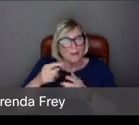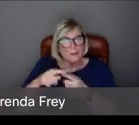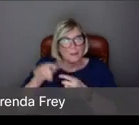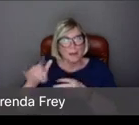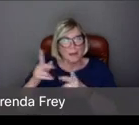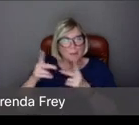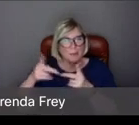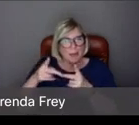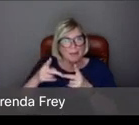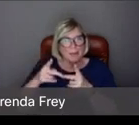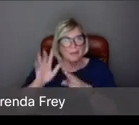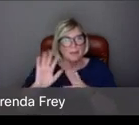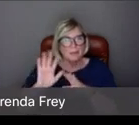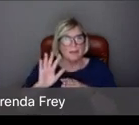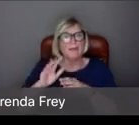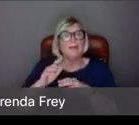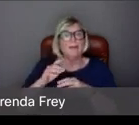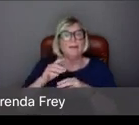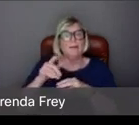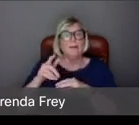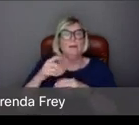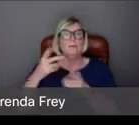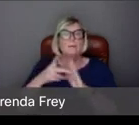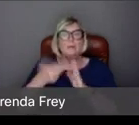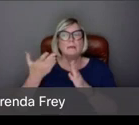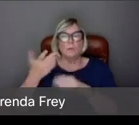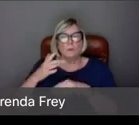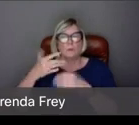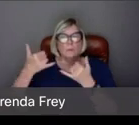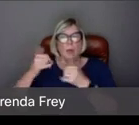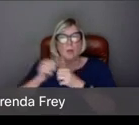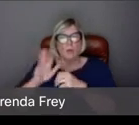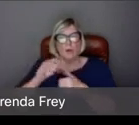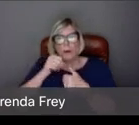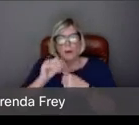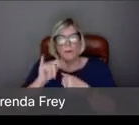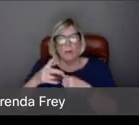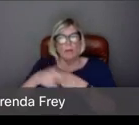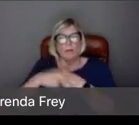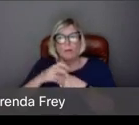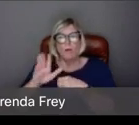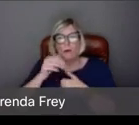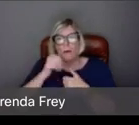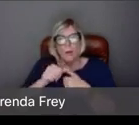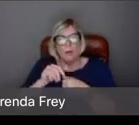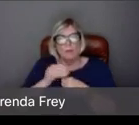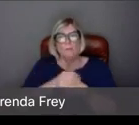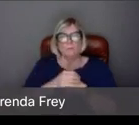getting billed for. But that could be an indication that someone's tampering with your mail if you don't see those statements coming regularly.